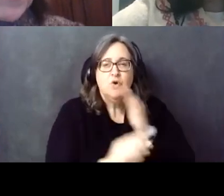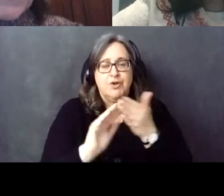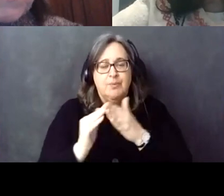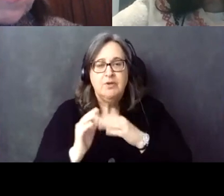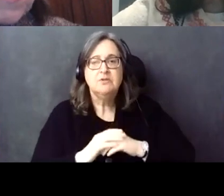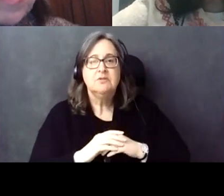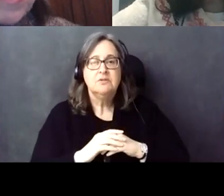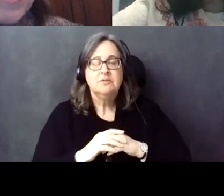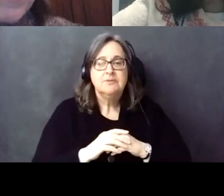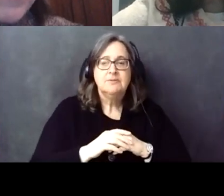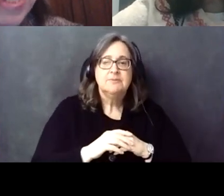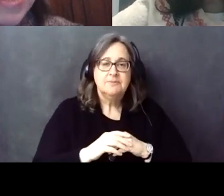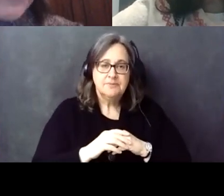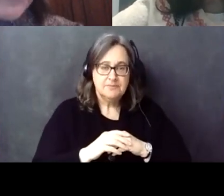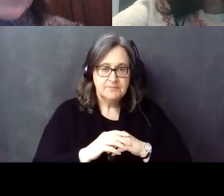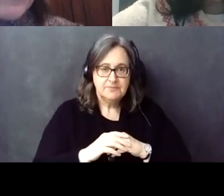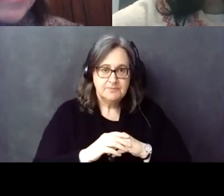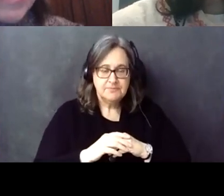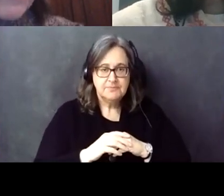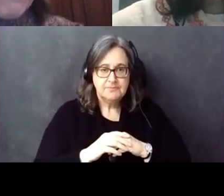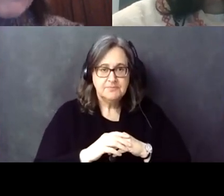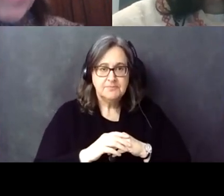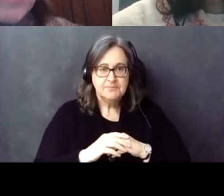course, that